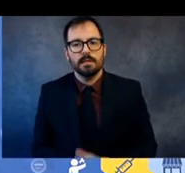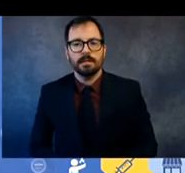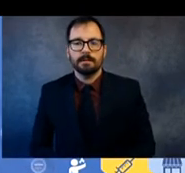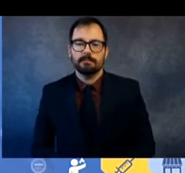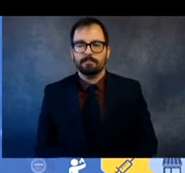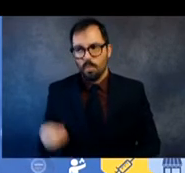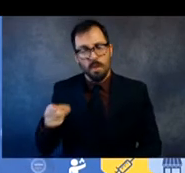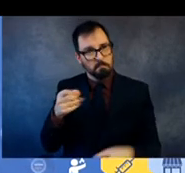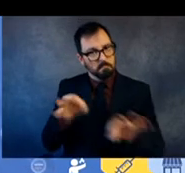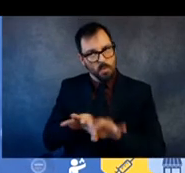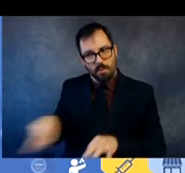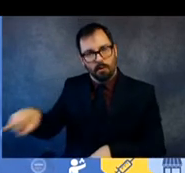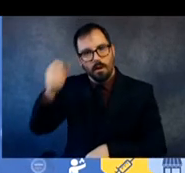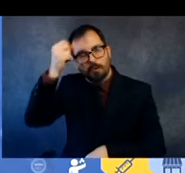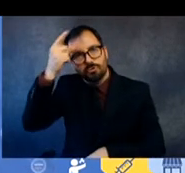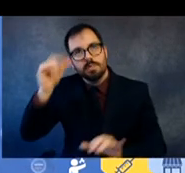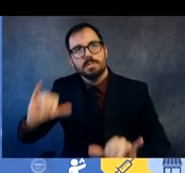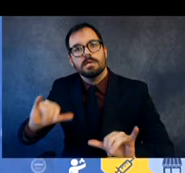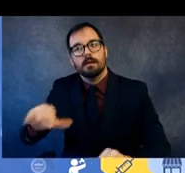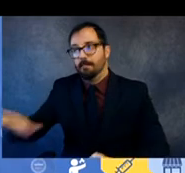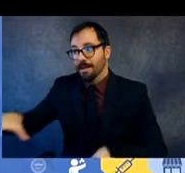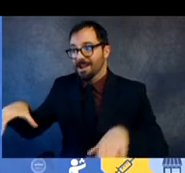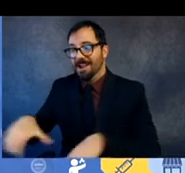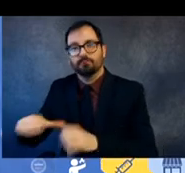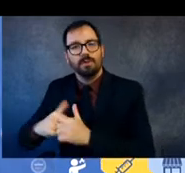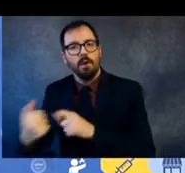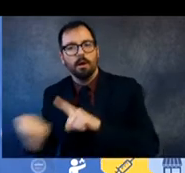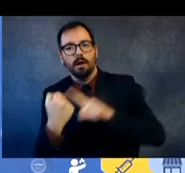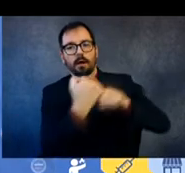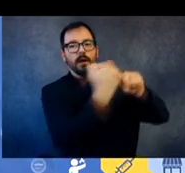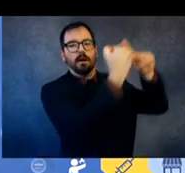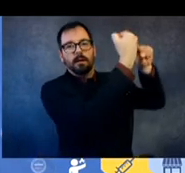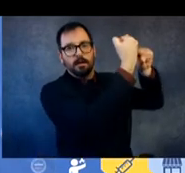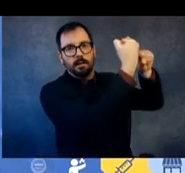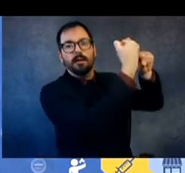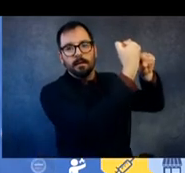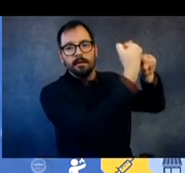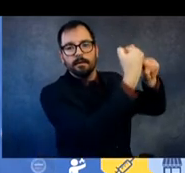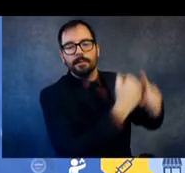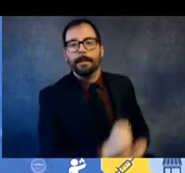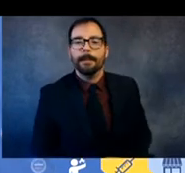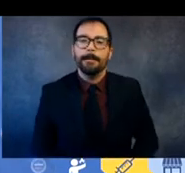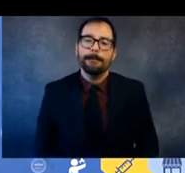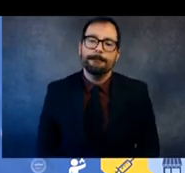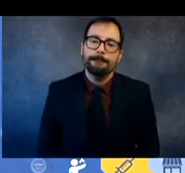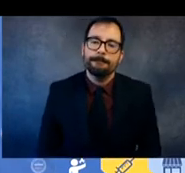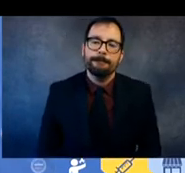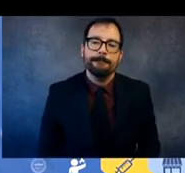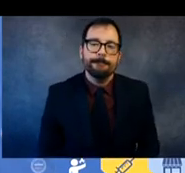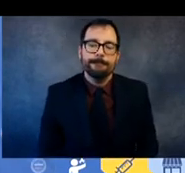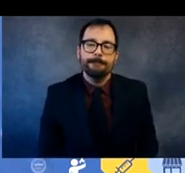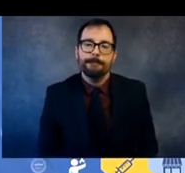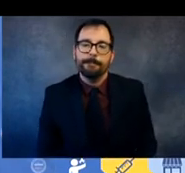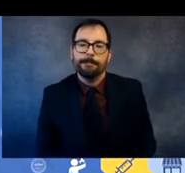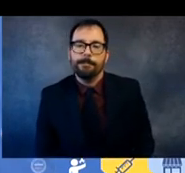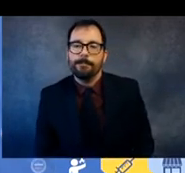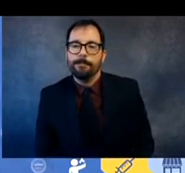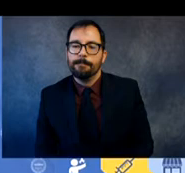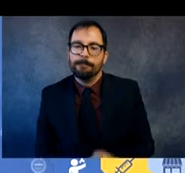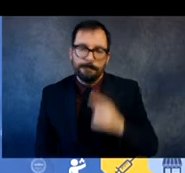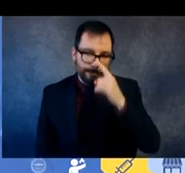right thing. This is a moment, you know. This is a moment where